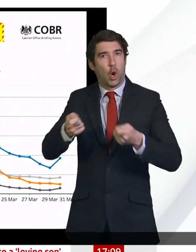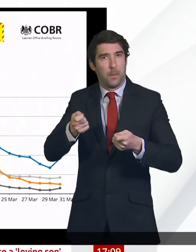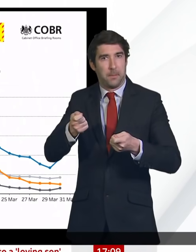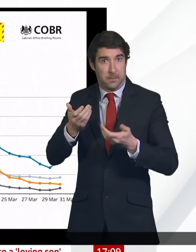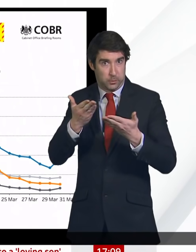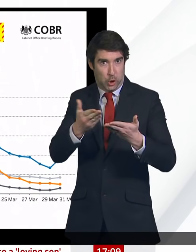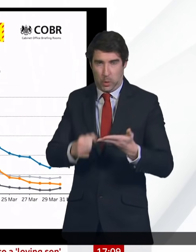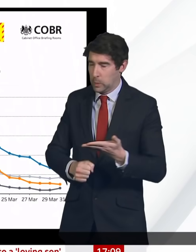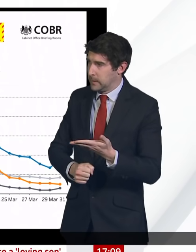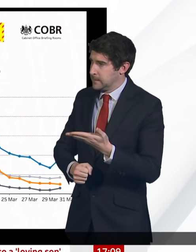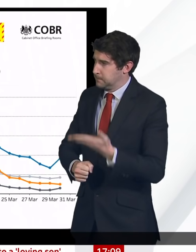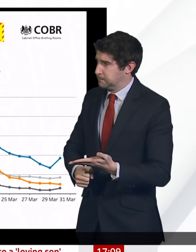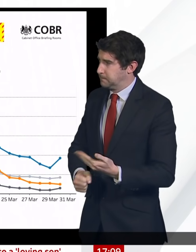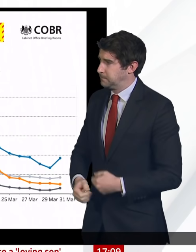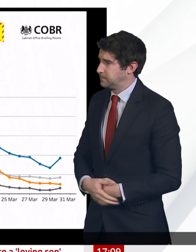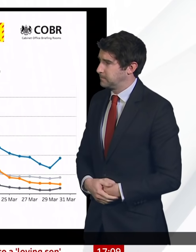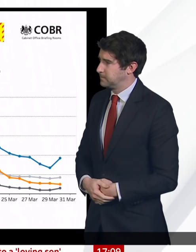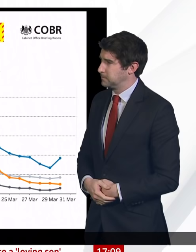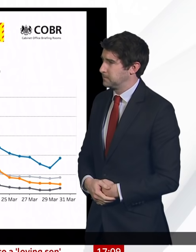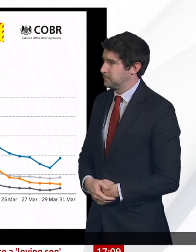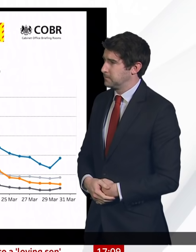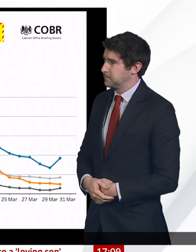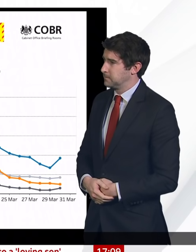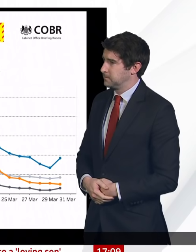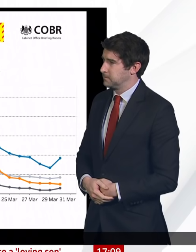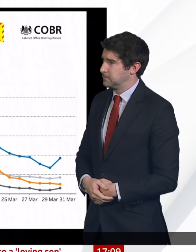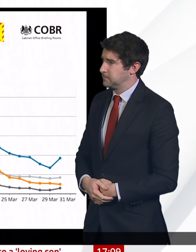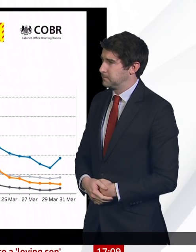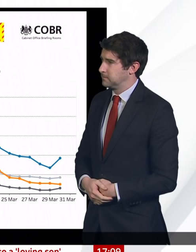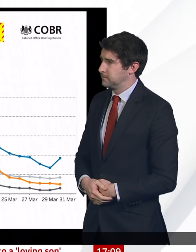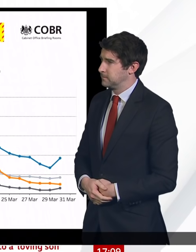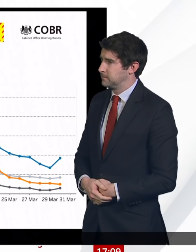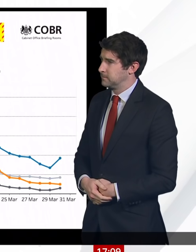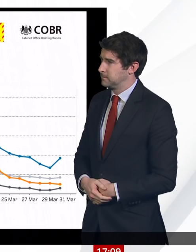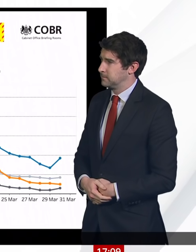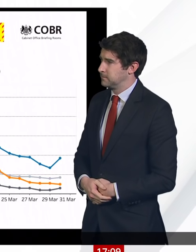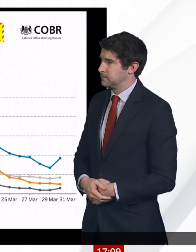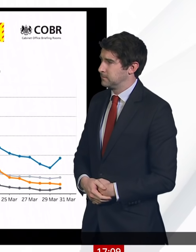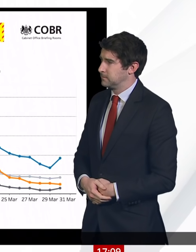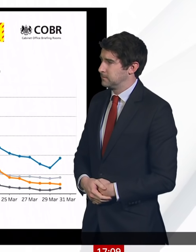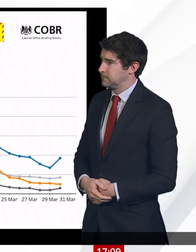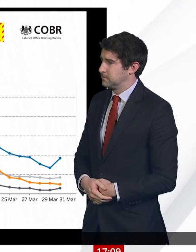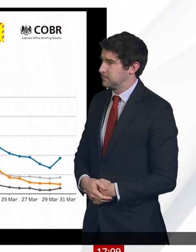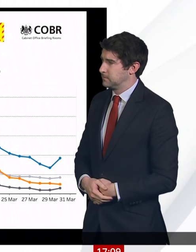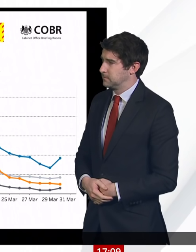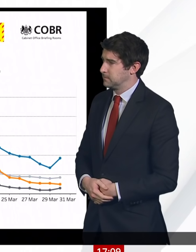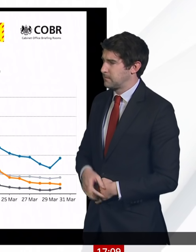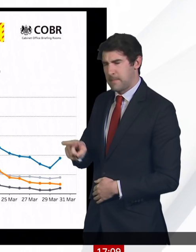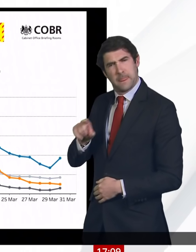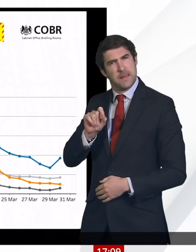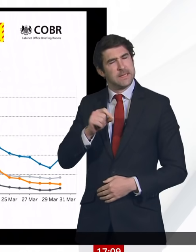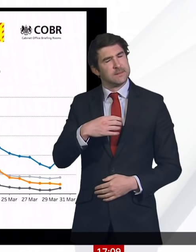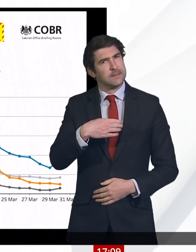please? And this shows a slightly concerning trend because we have seen an uptick in motor vehicle